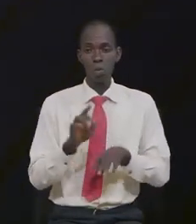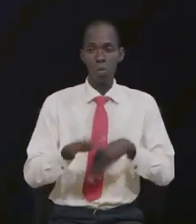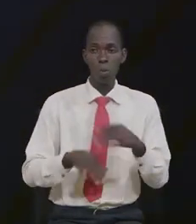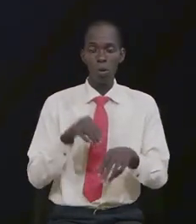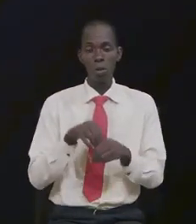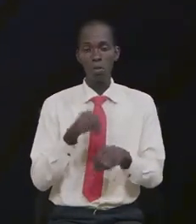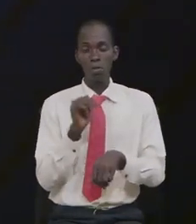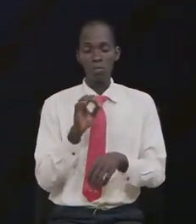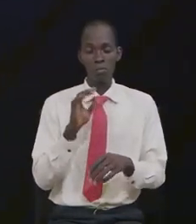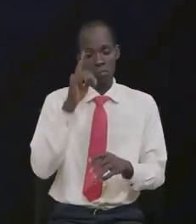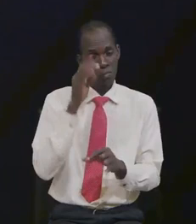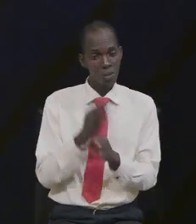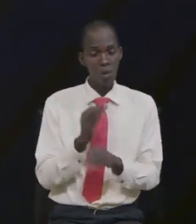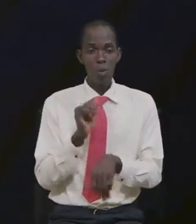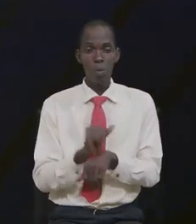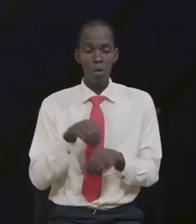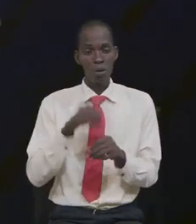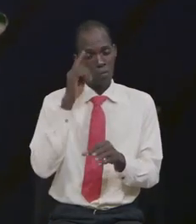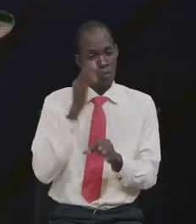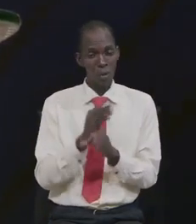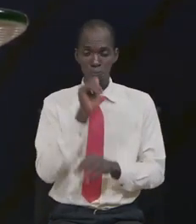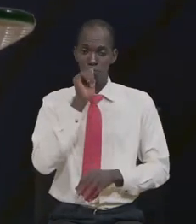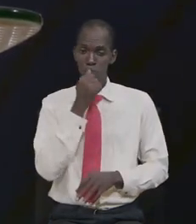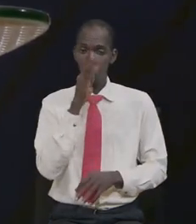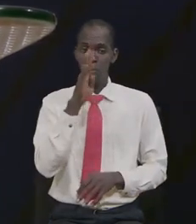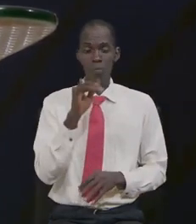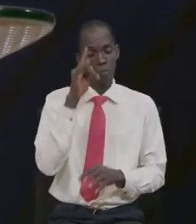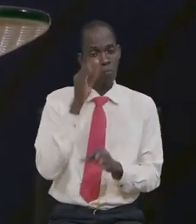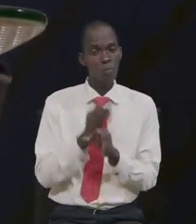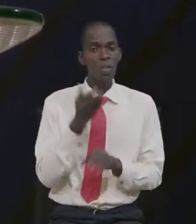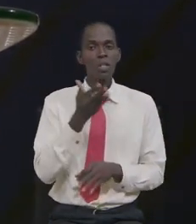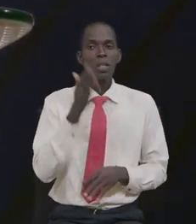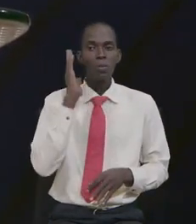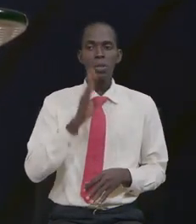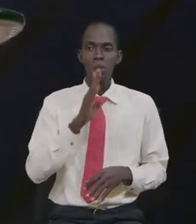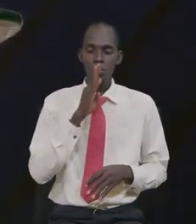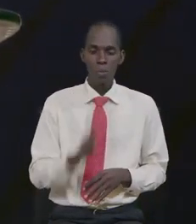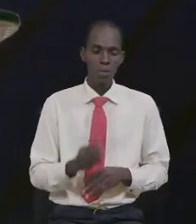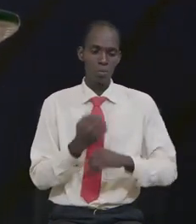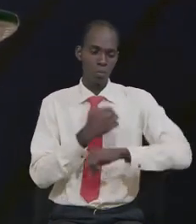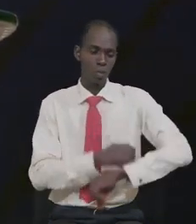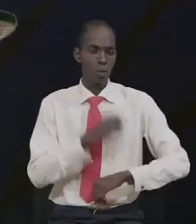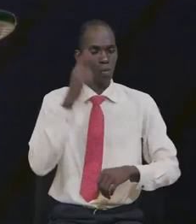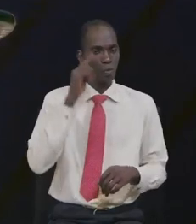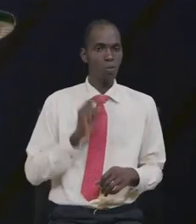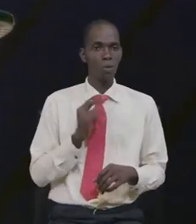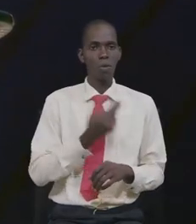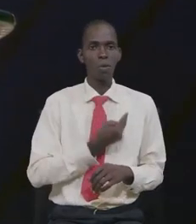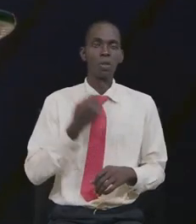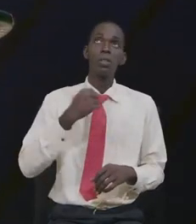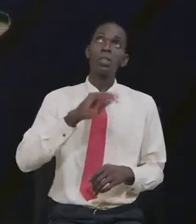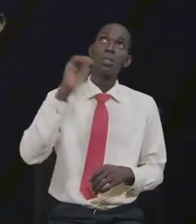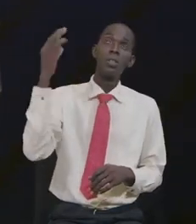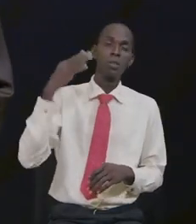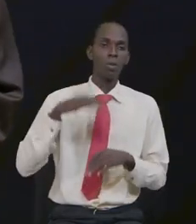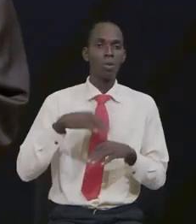and we endure by faith, there'll be preservation for us. He'll give us the grace every time